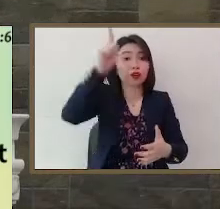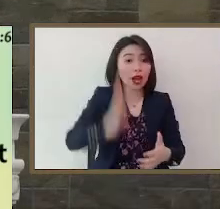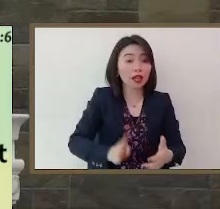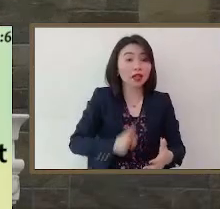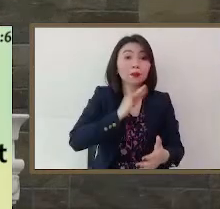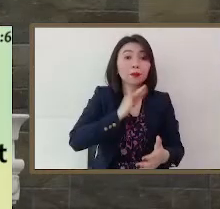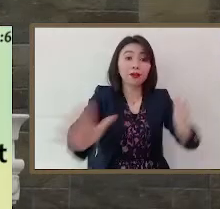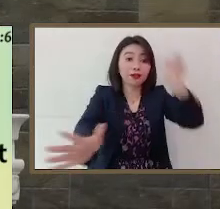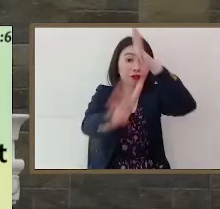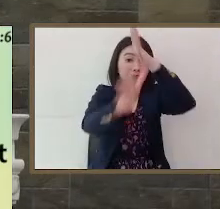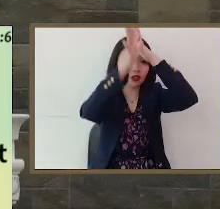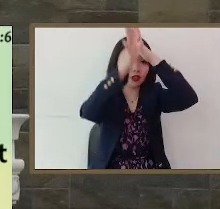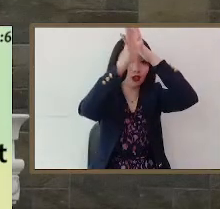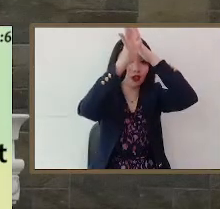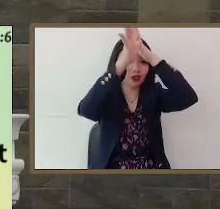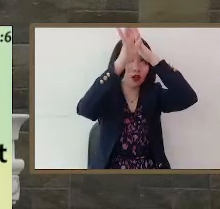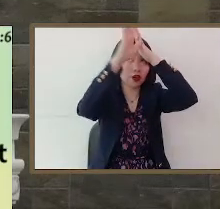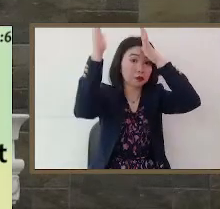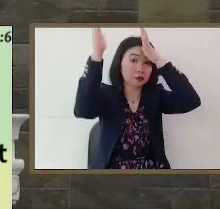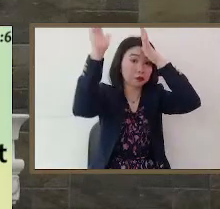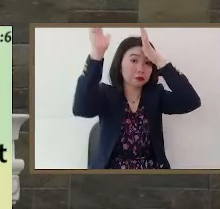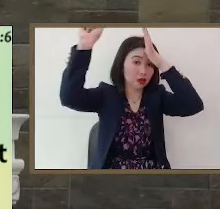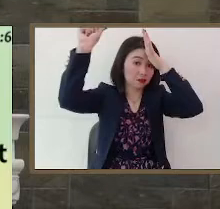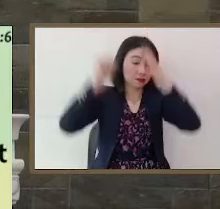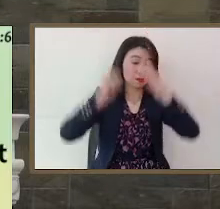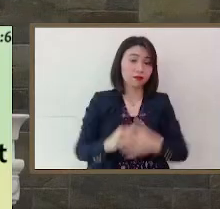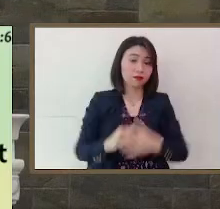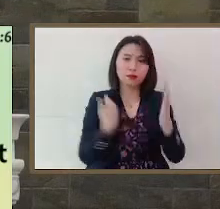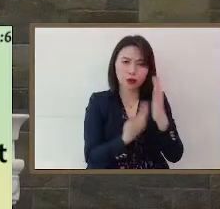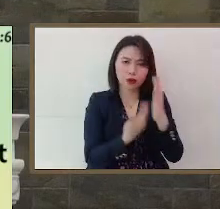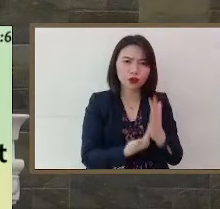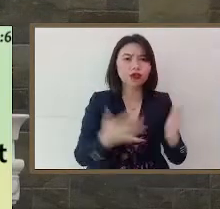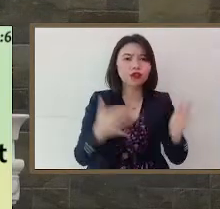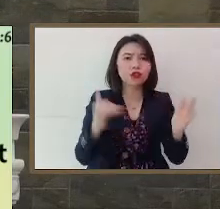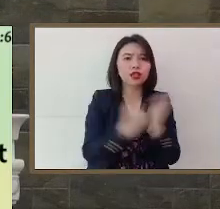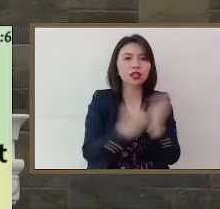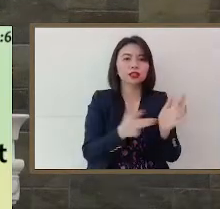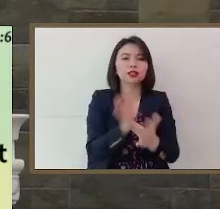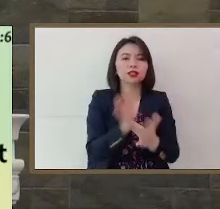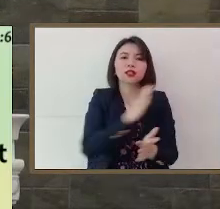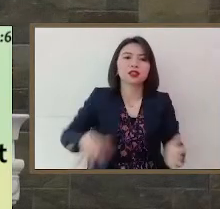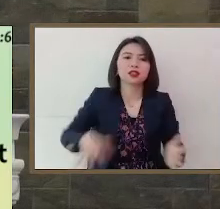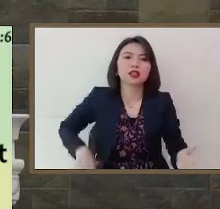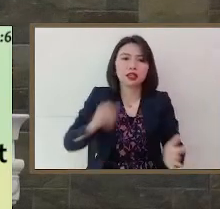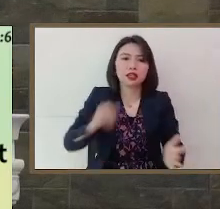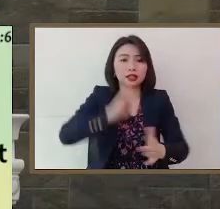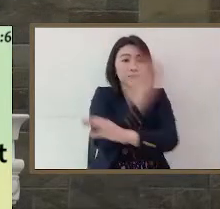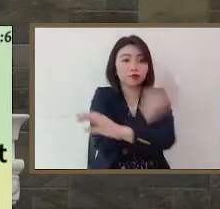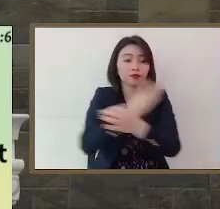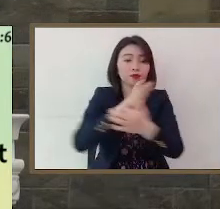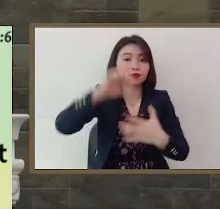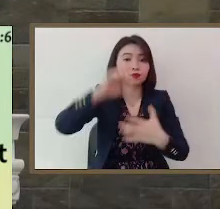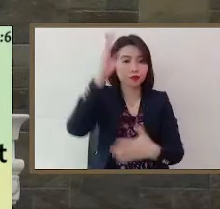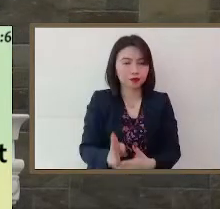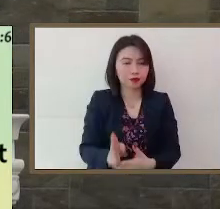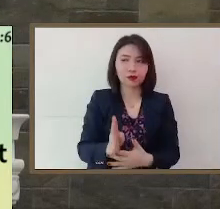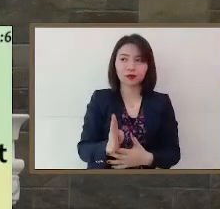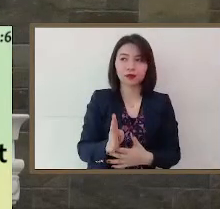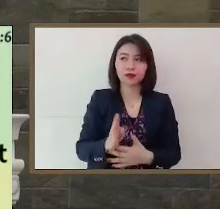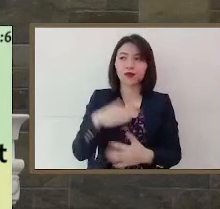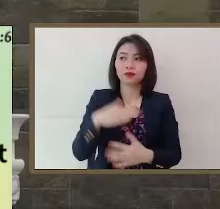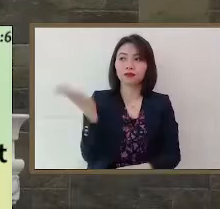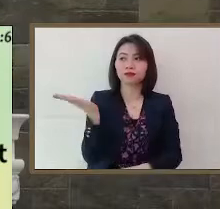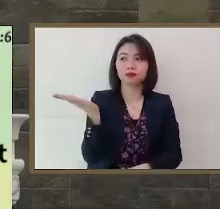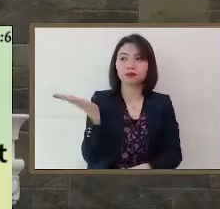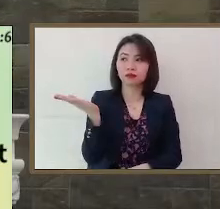says in verse number 17 of chapter 3. And lo, a voice from heaven saying, this is my beloved